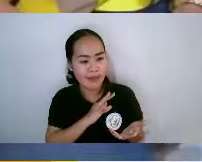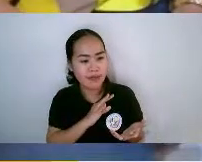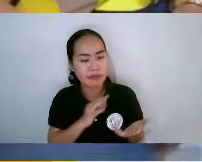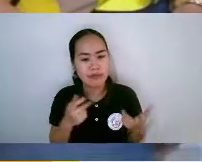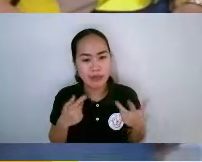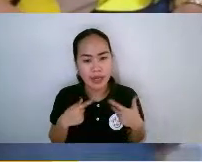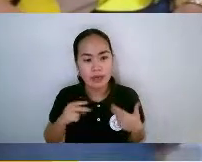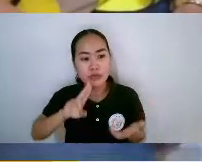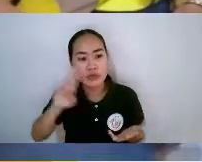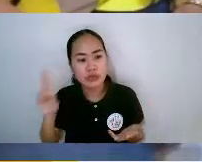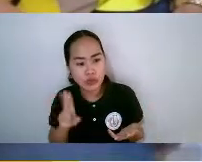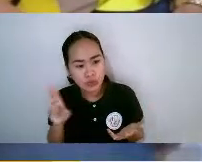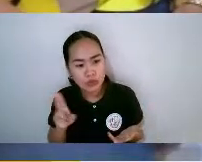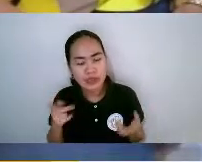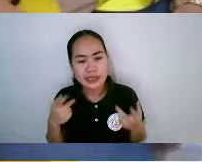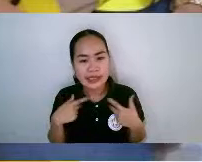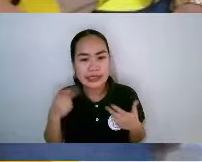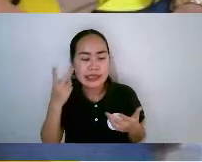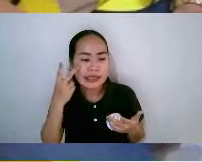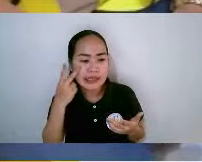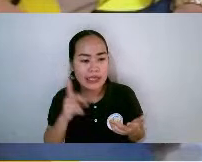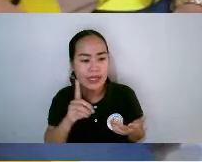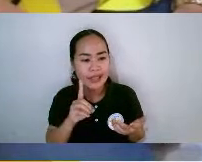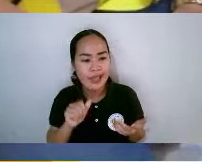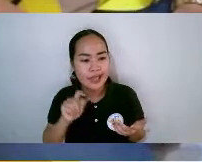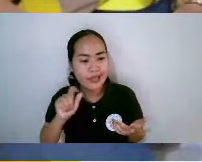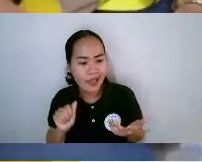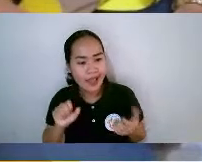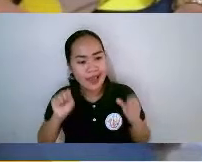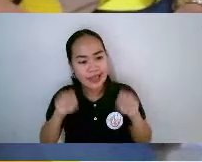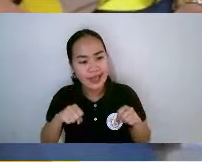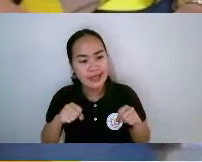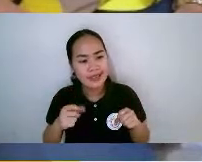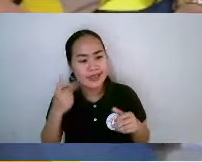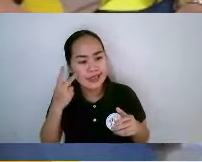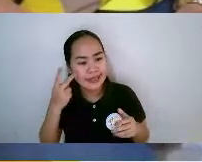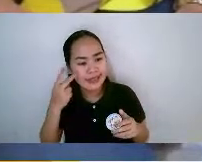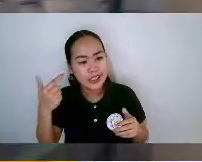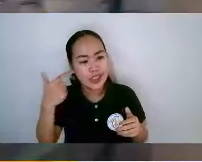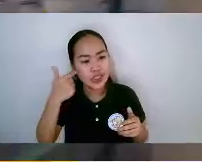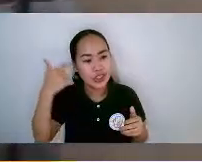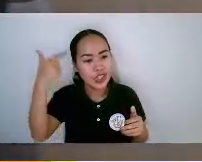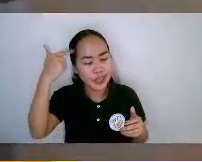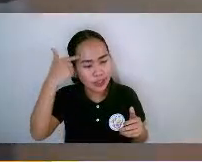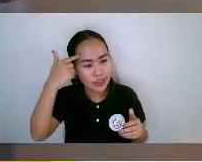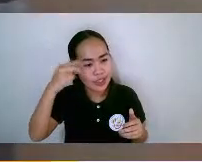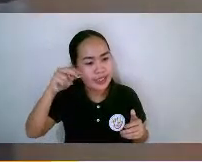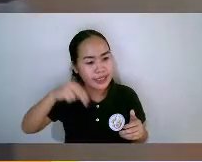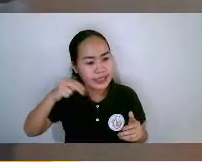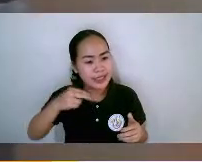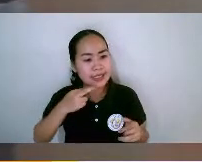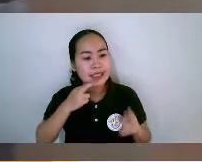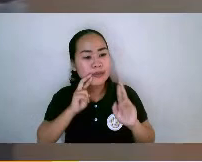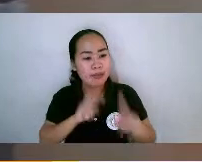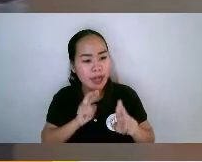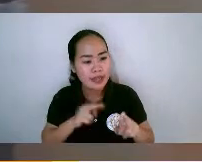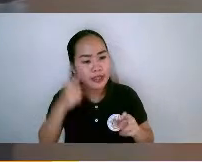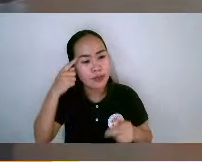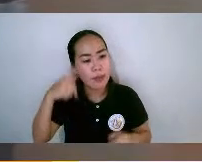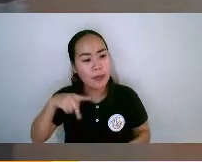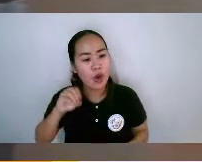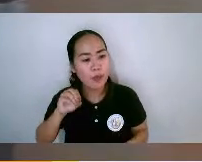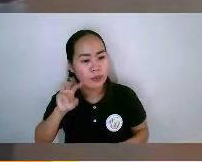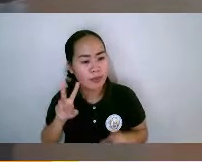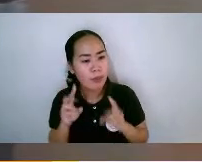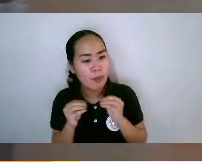labor migration data more ethically and gender responsively. while migrant workers educates are better